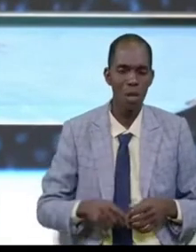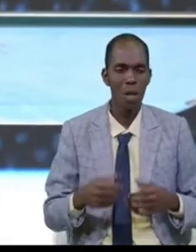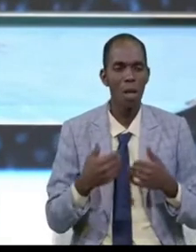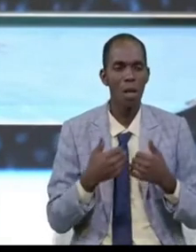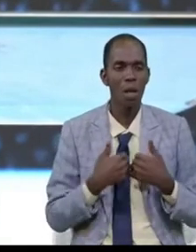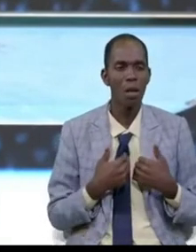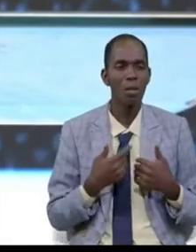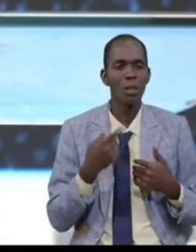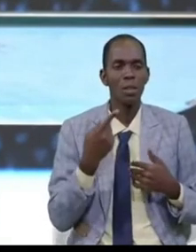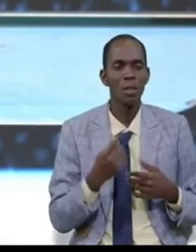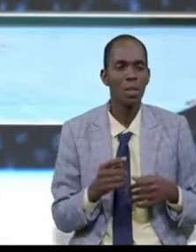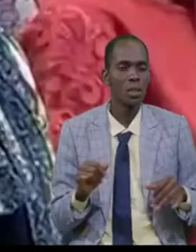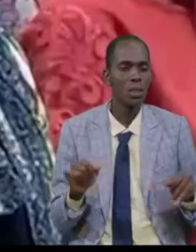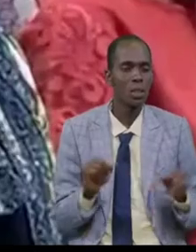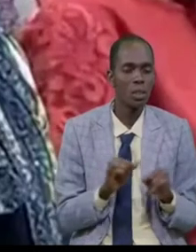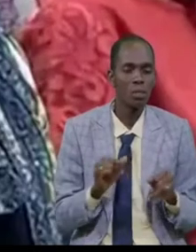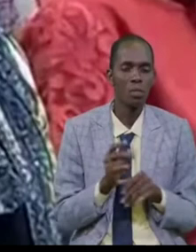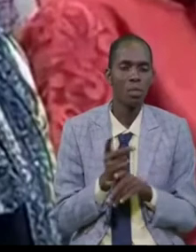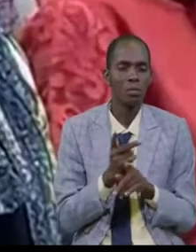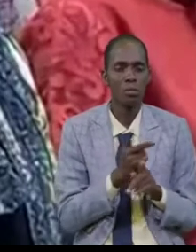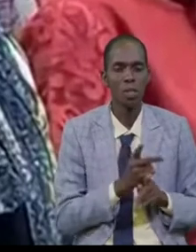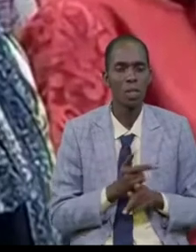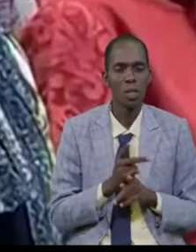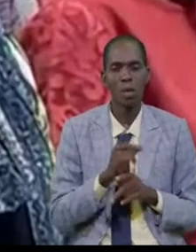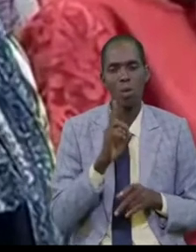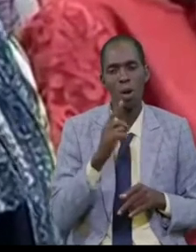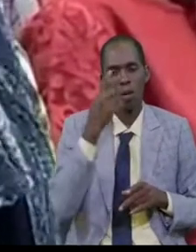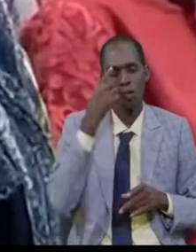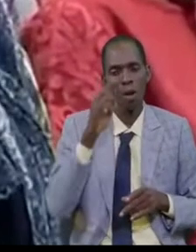the same care one for